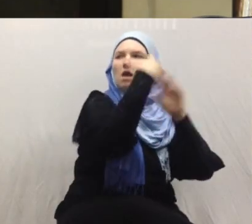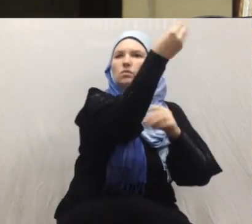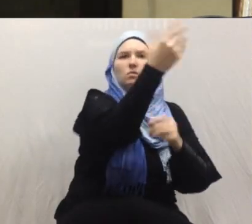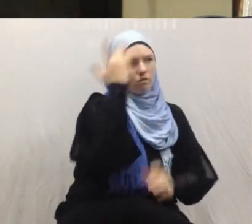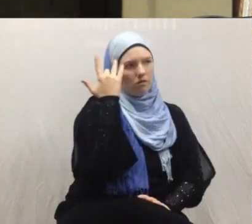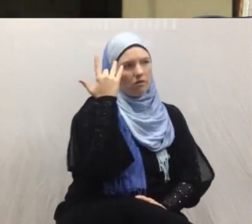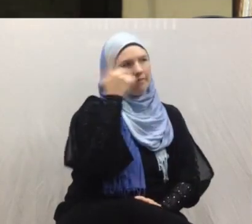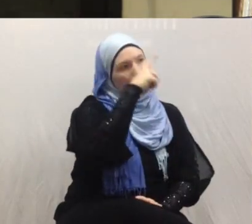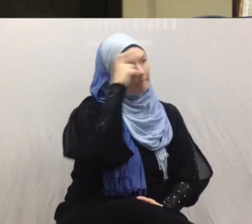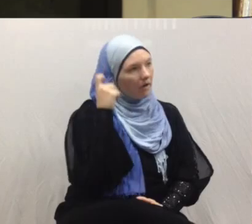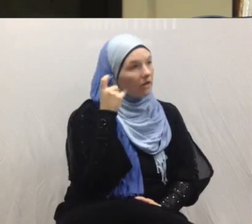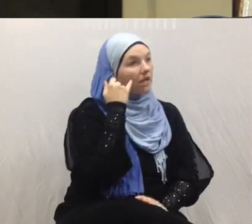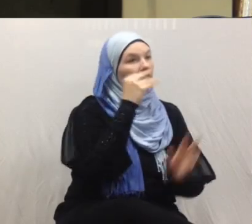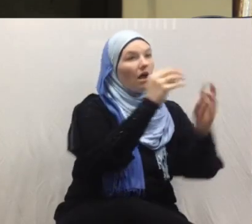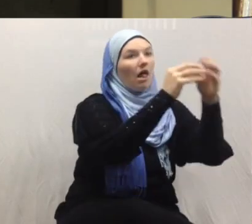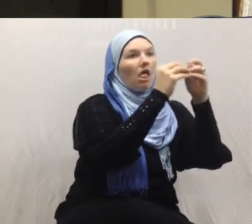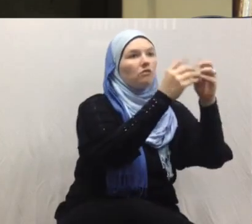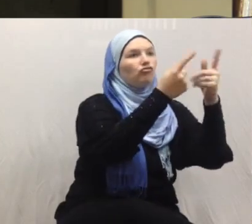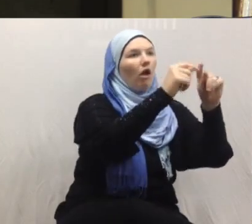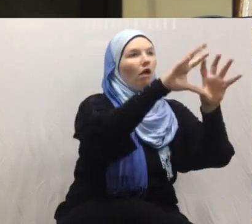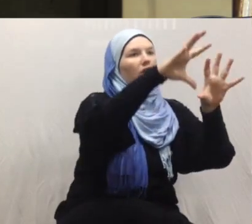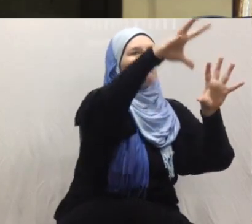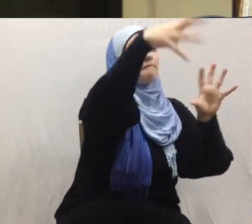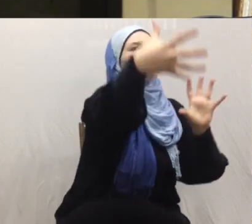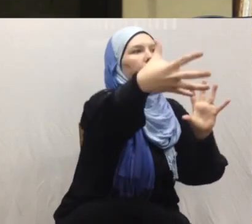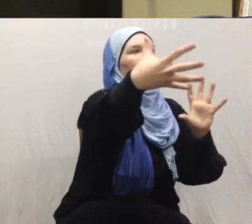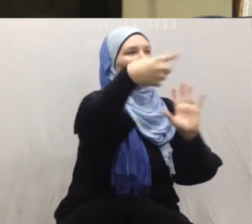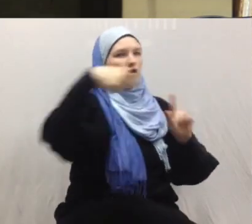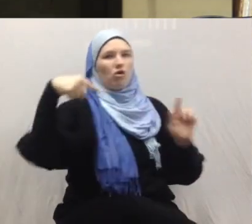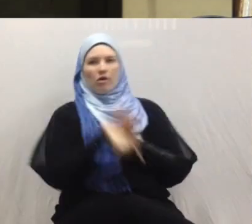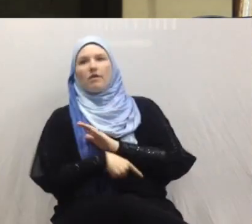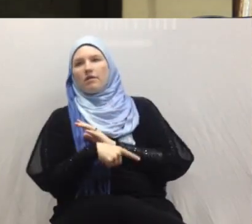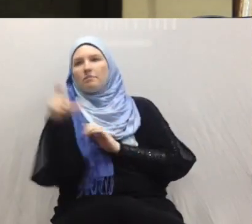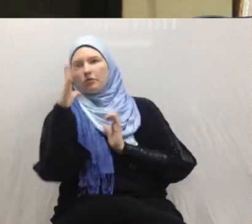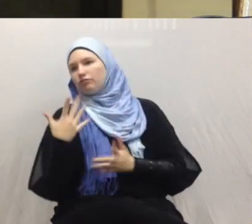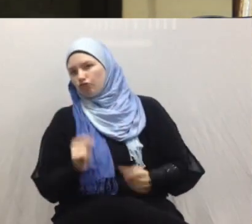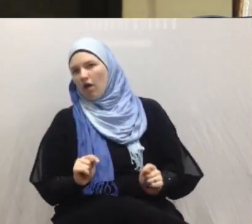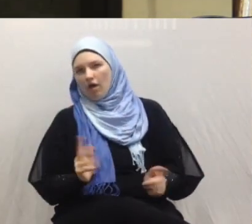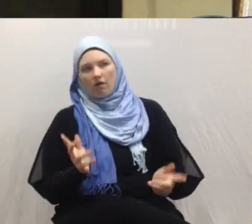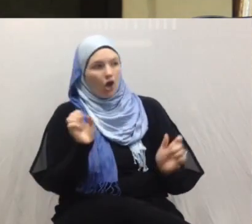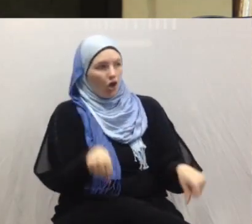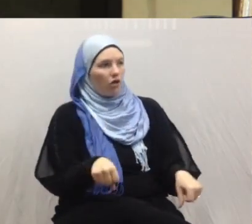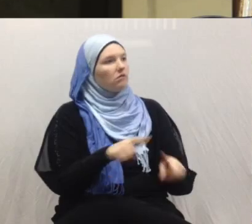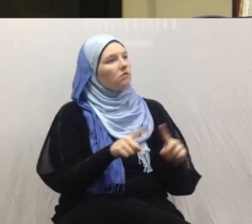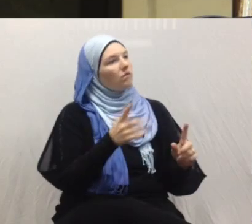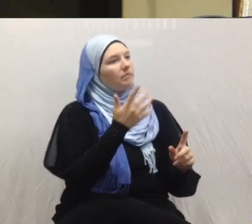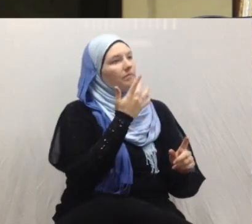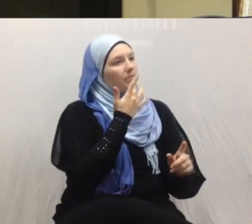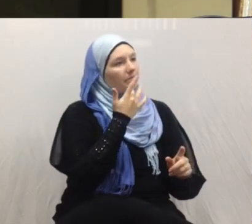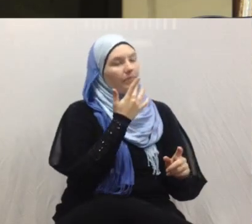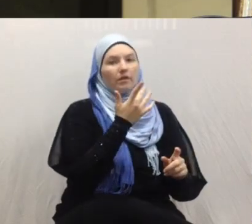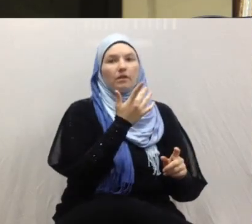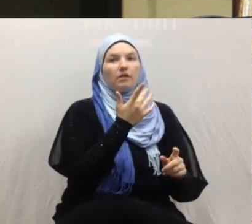But if somebody wounds him, then he has the right to self-defense. He who slays a